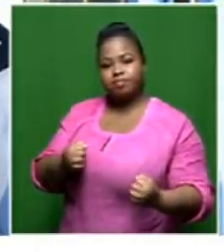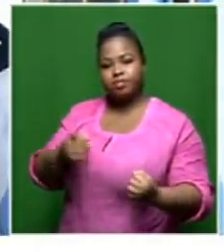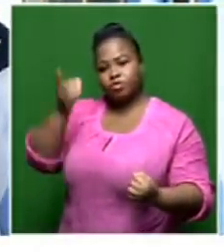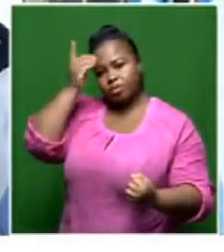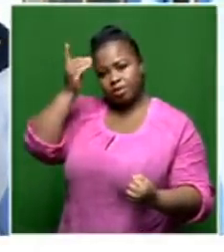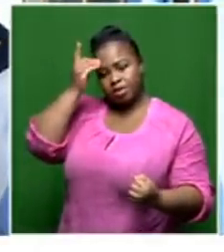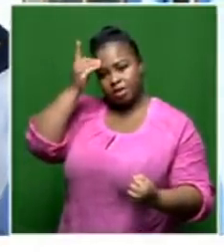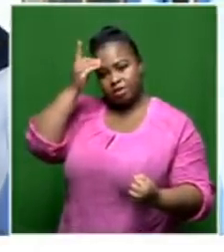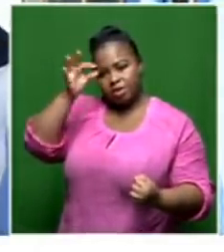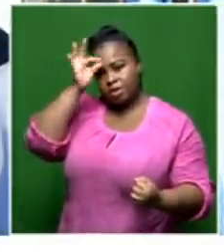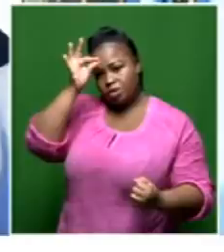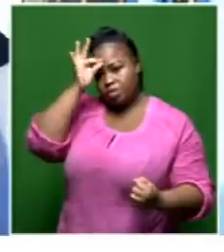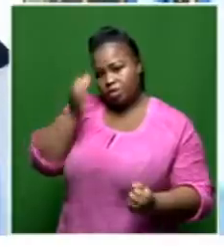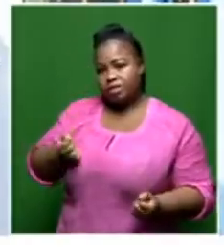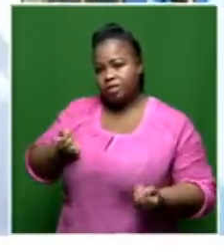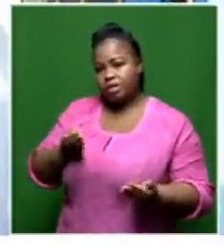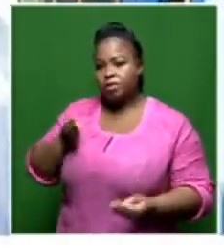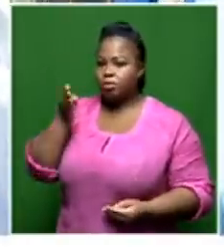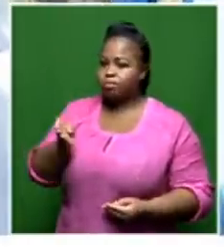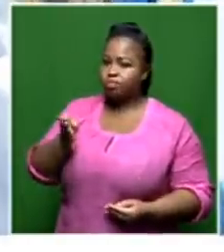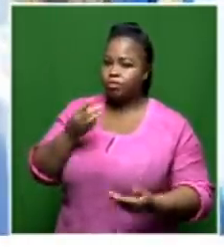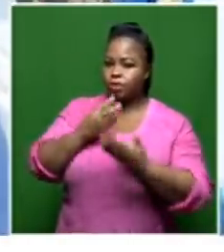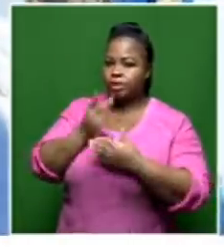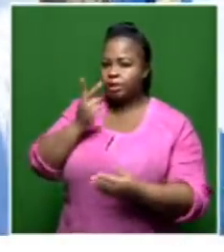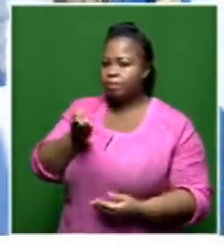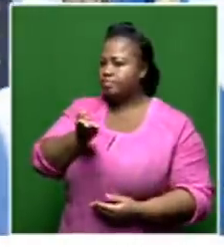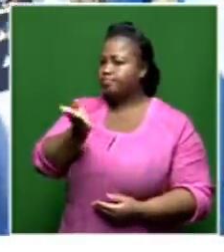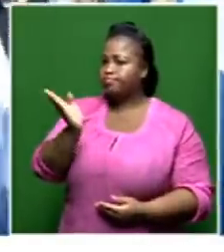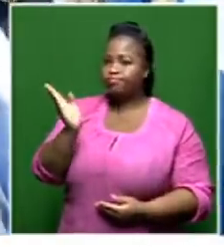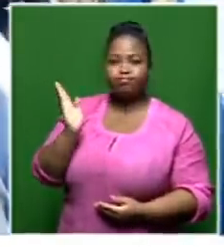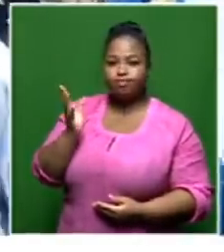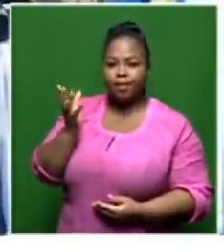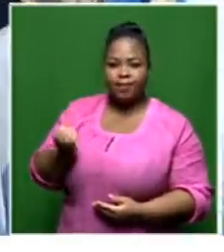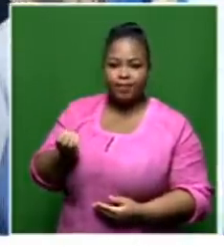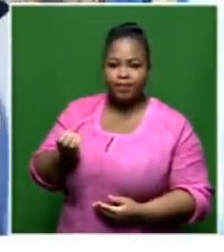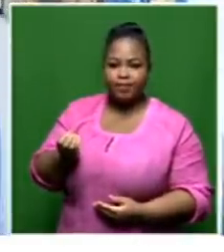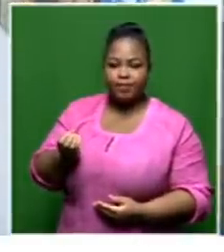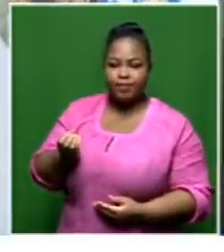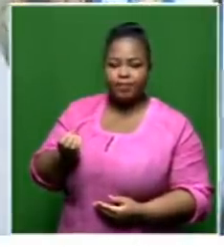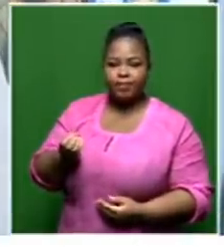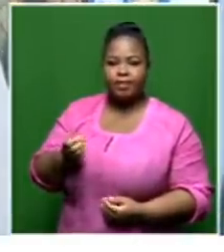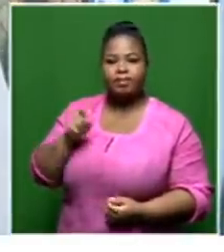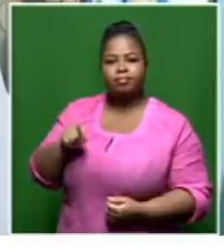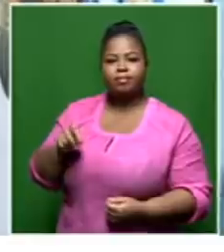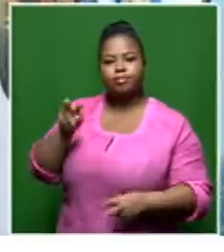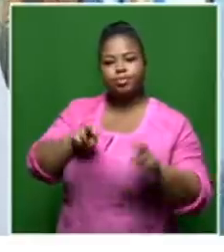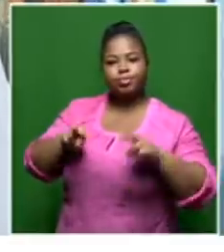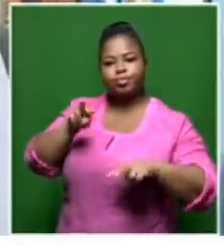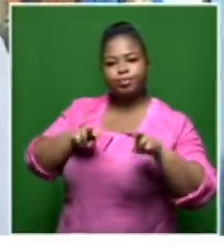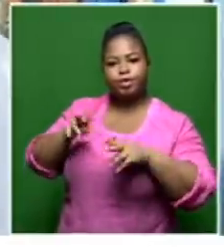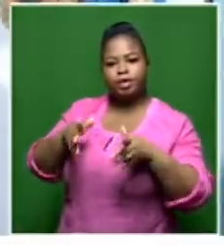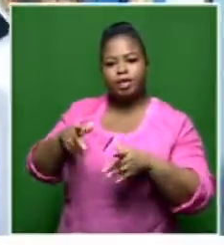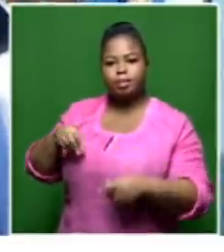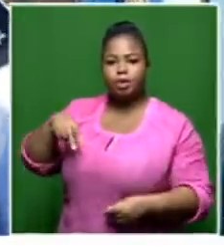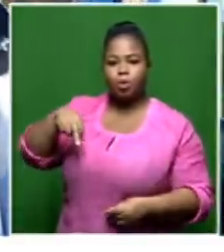Durban Metropolitan Police Service, and as you can see, they are all over the promenade. They are patrolling on foot,